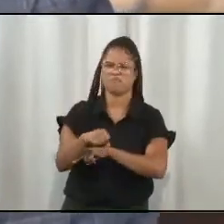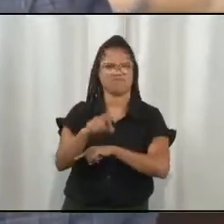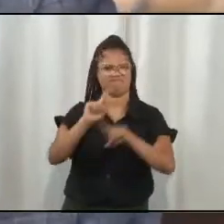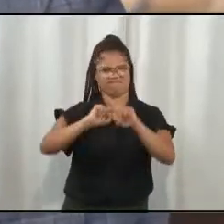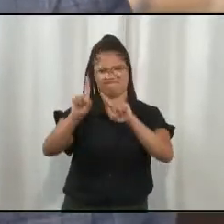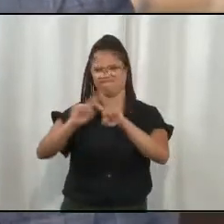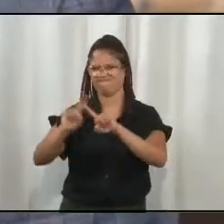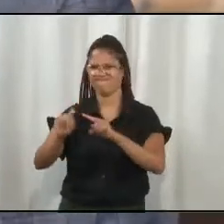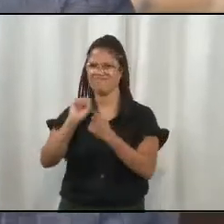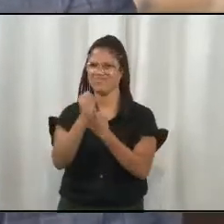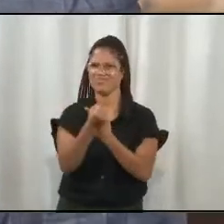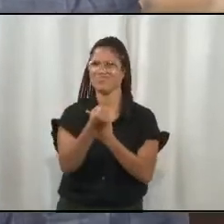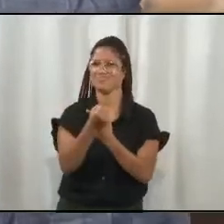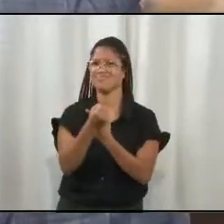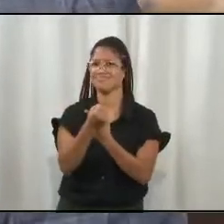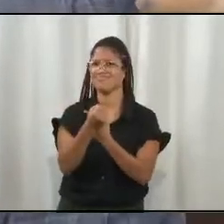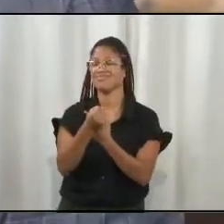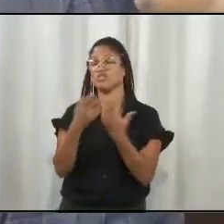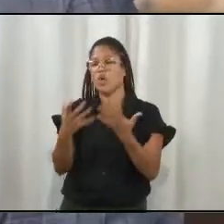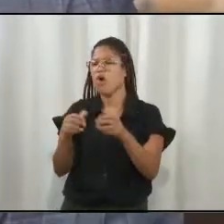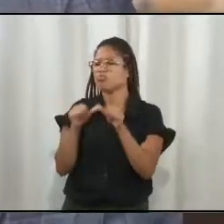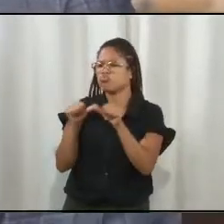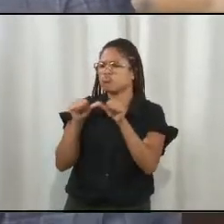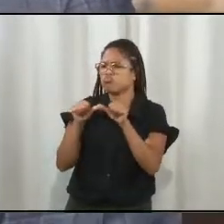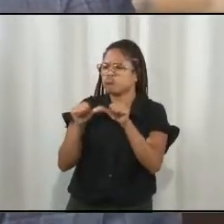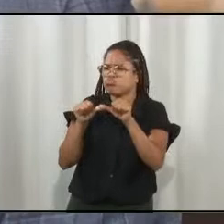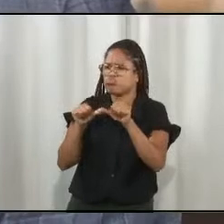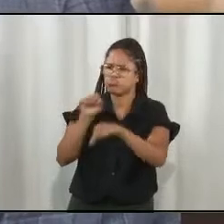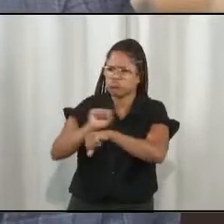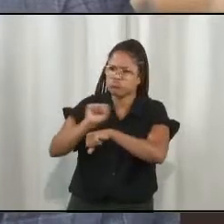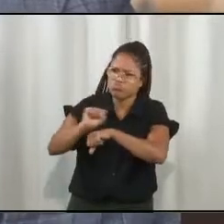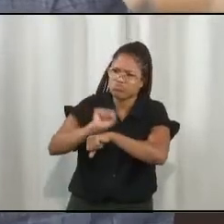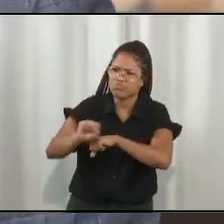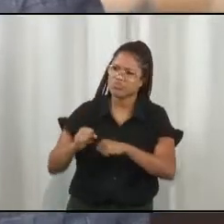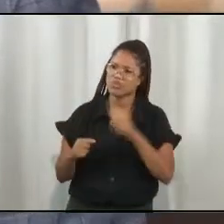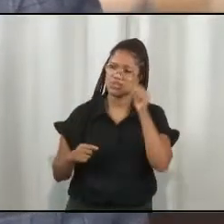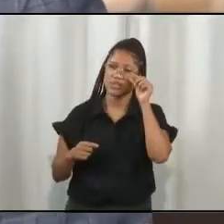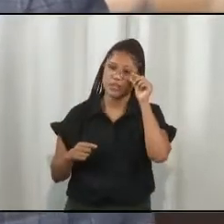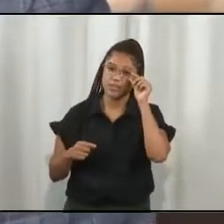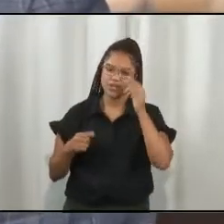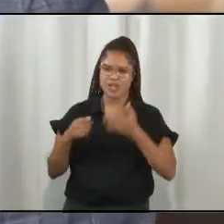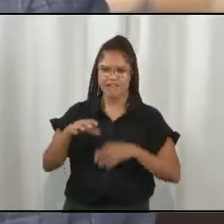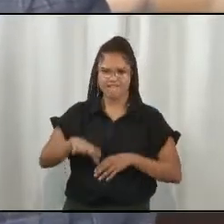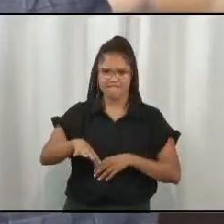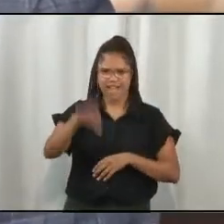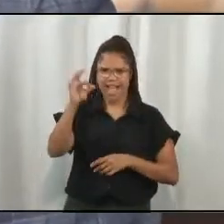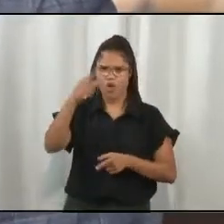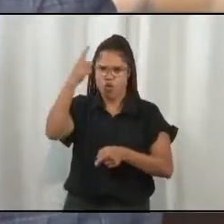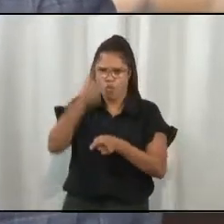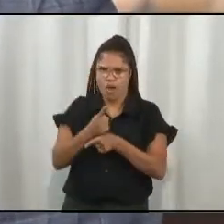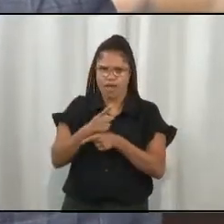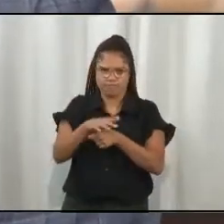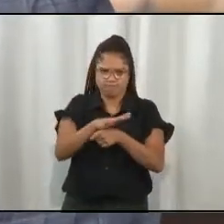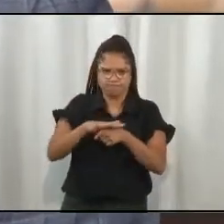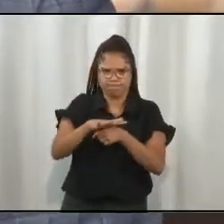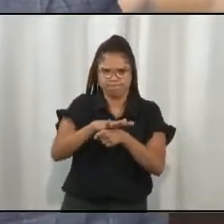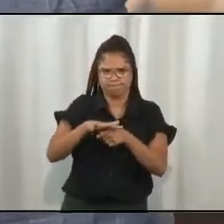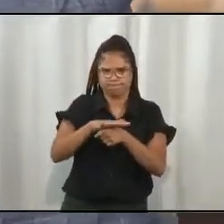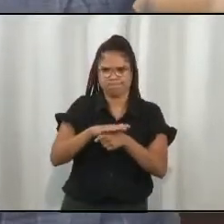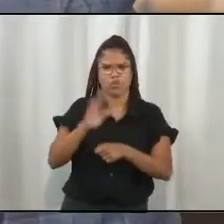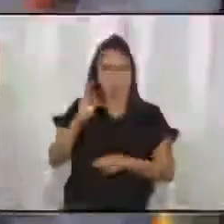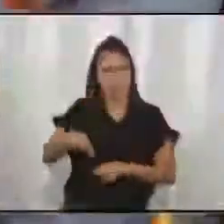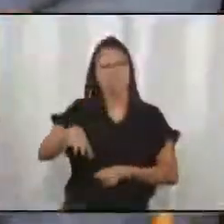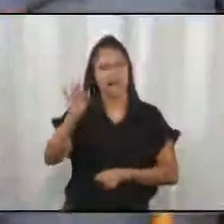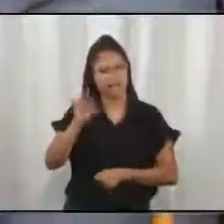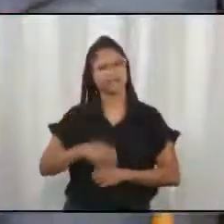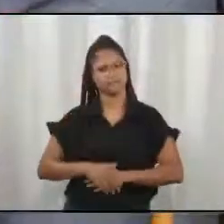of emergency. So, let's keep working through it, and we'll identify the right location for this initial tiny home